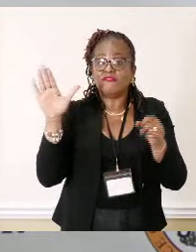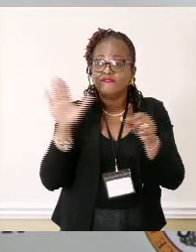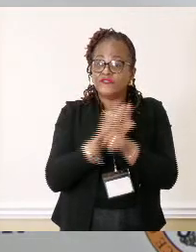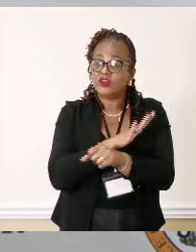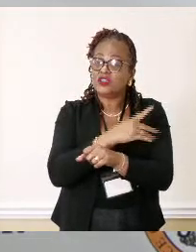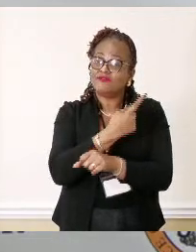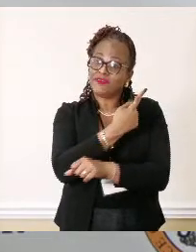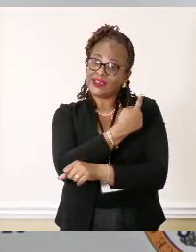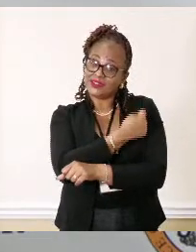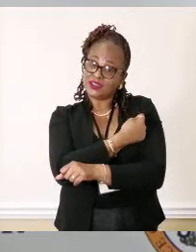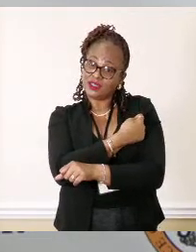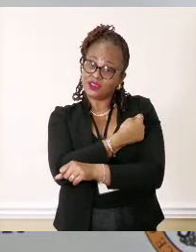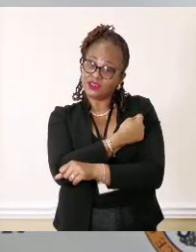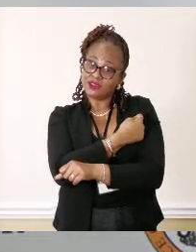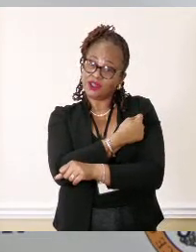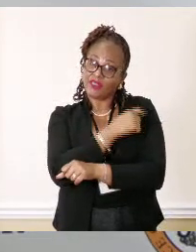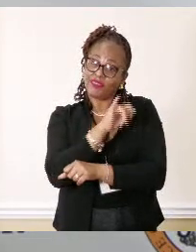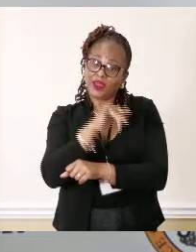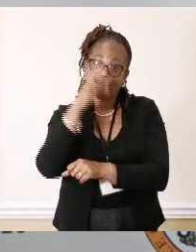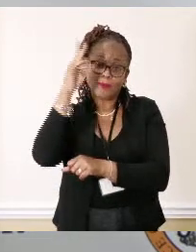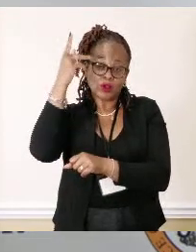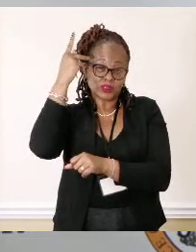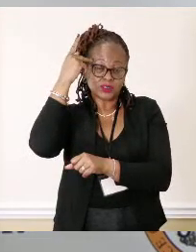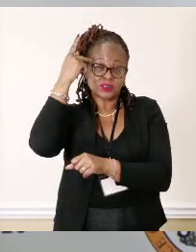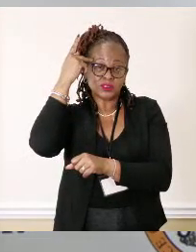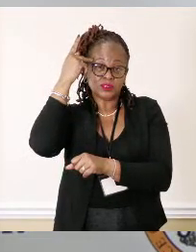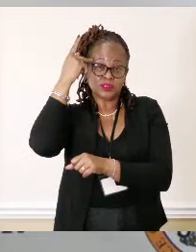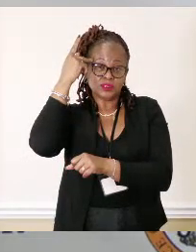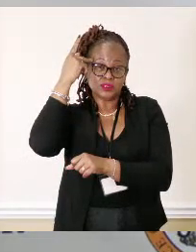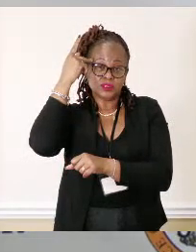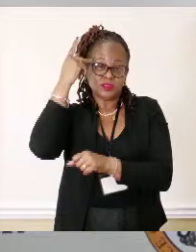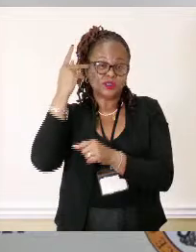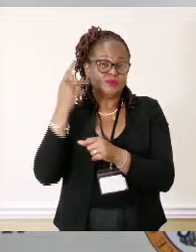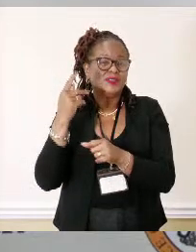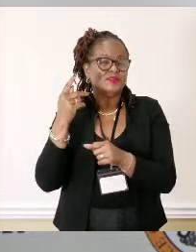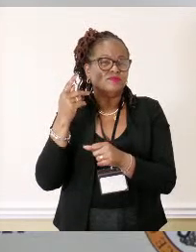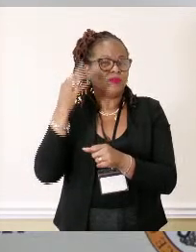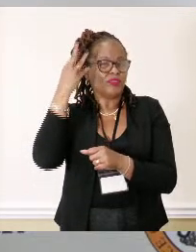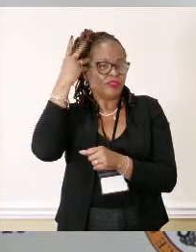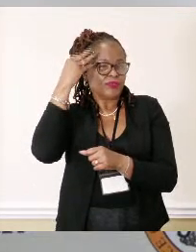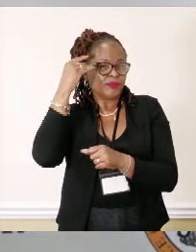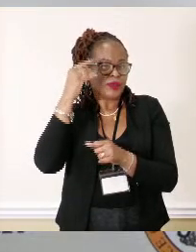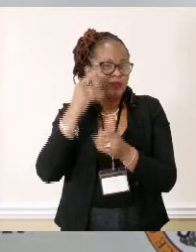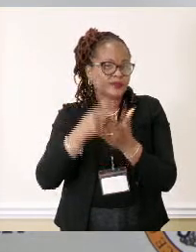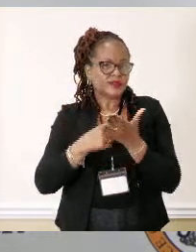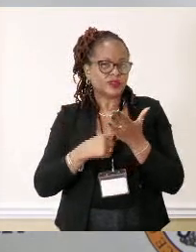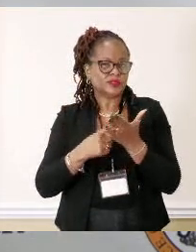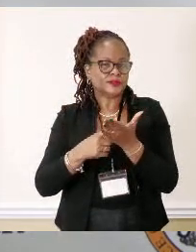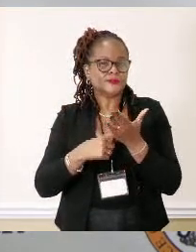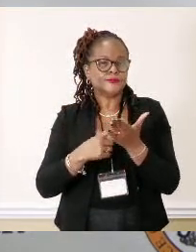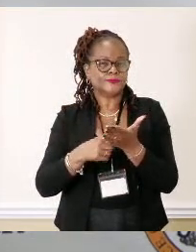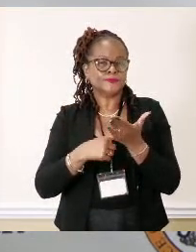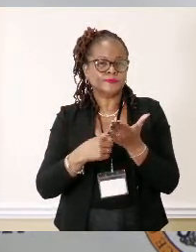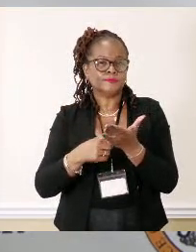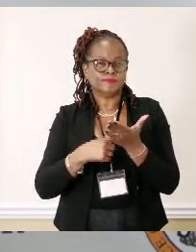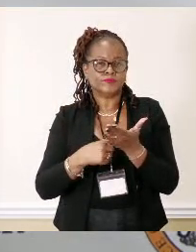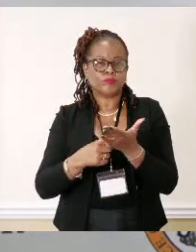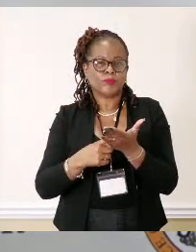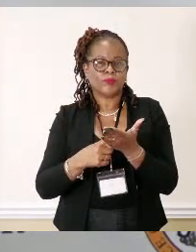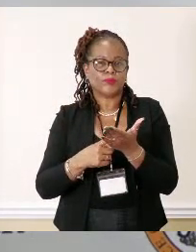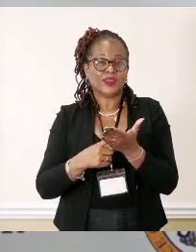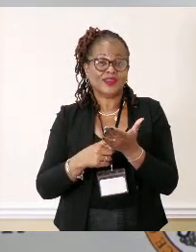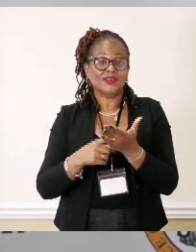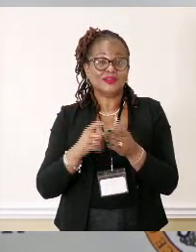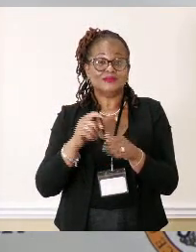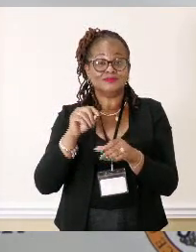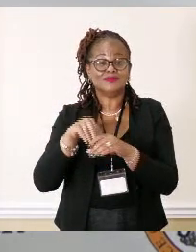vaccinated, that policy is being considered and discussed. And in a short